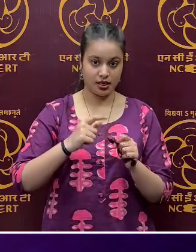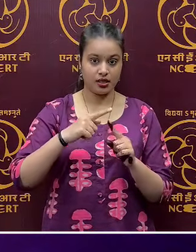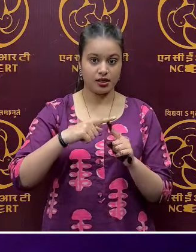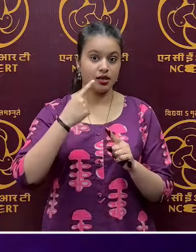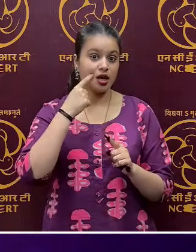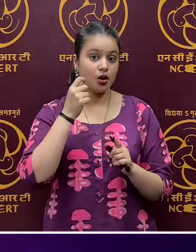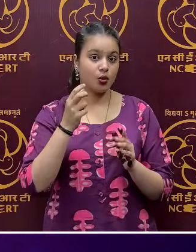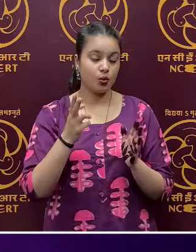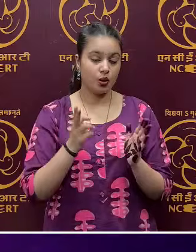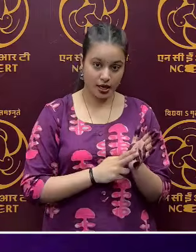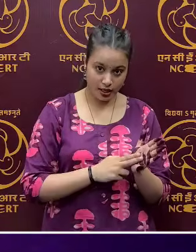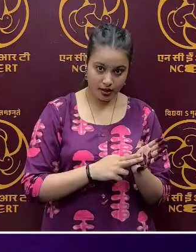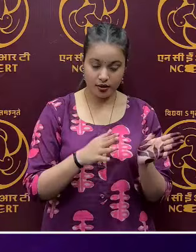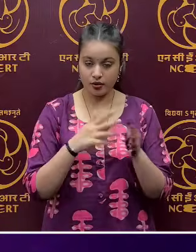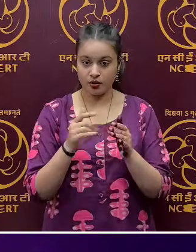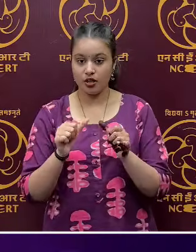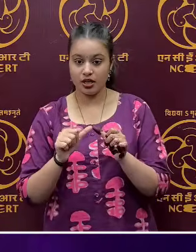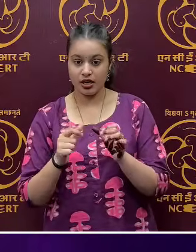ARY,